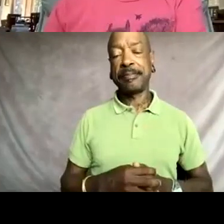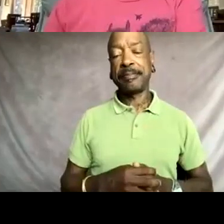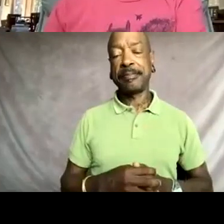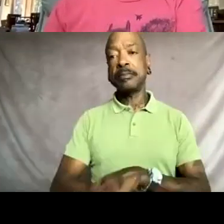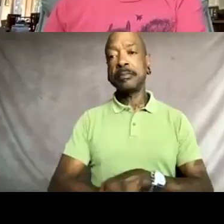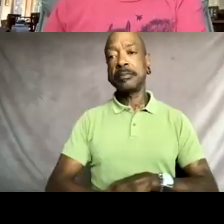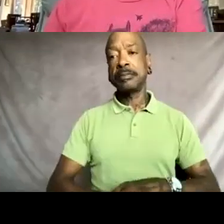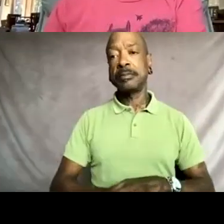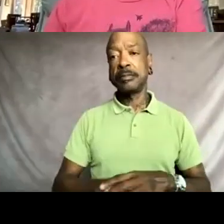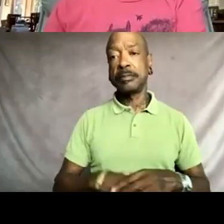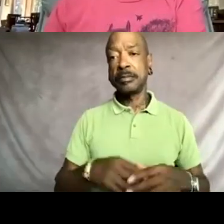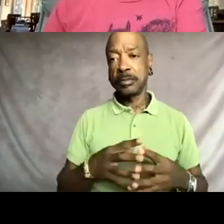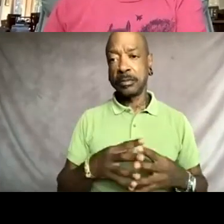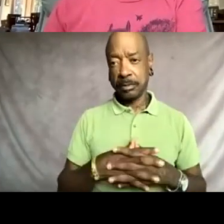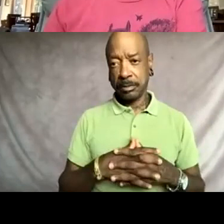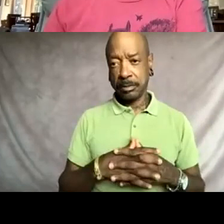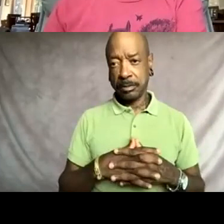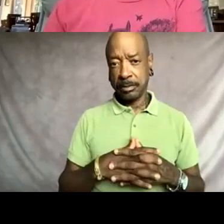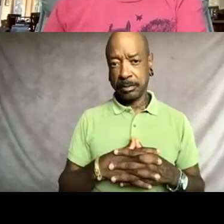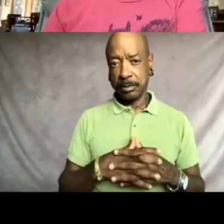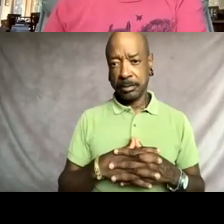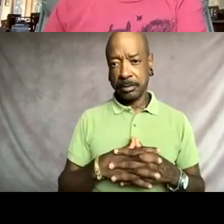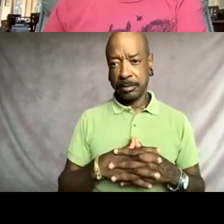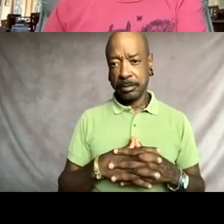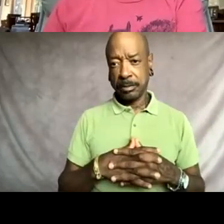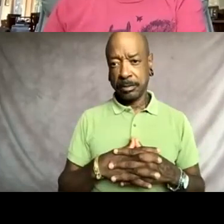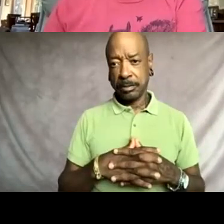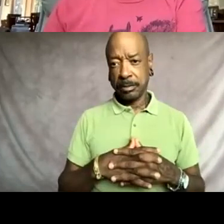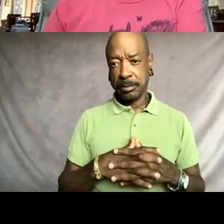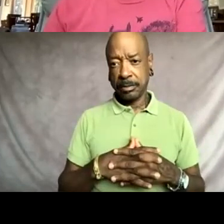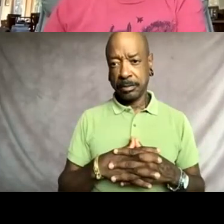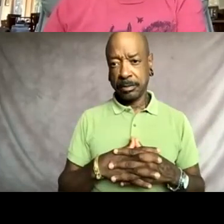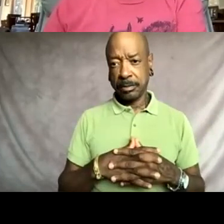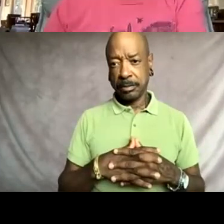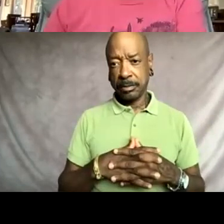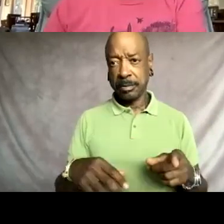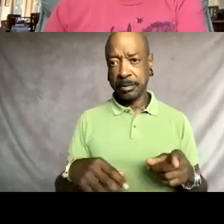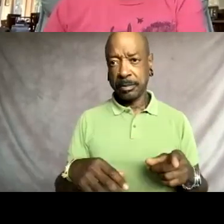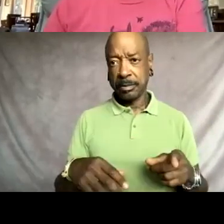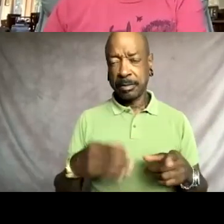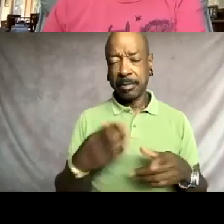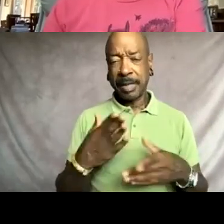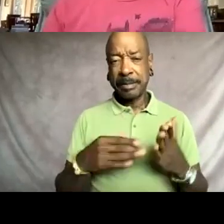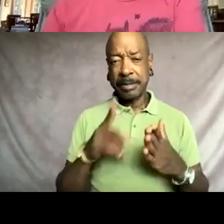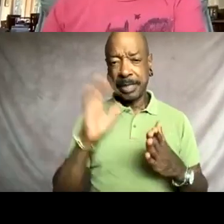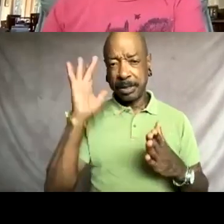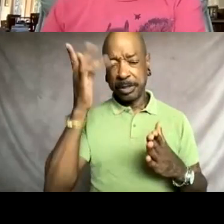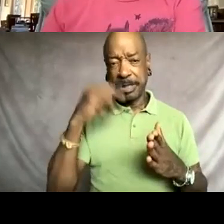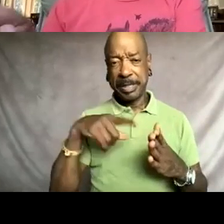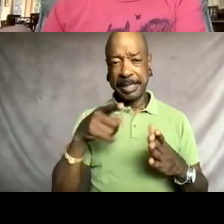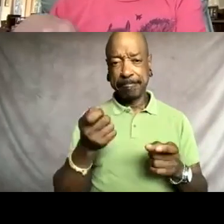So I have several slides about how this law annoys me. I'm going to skip those.